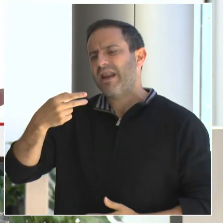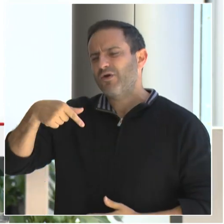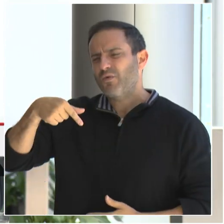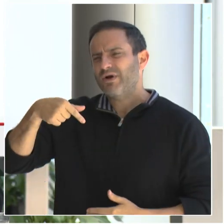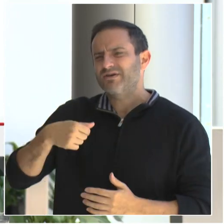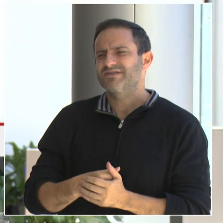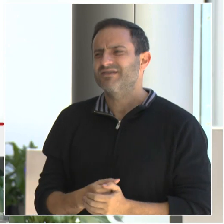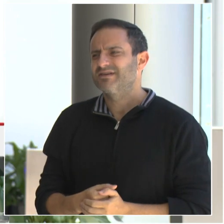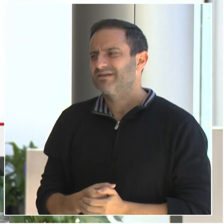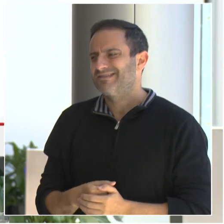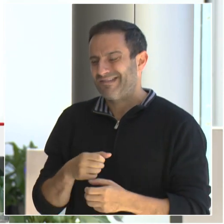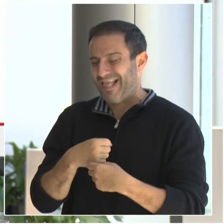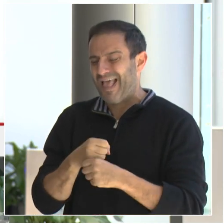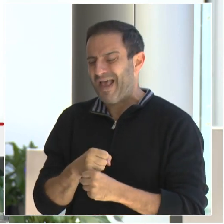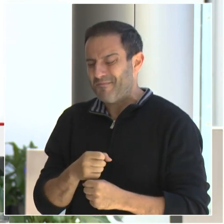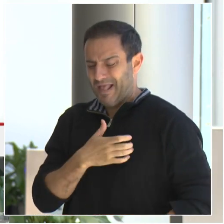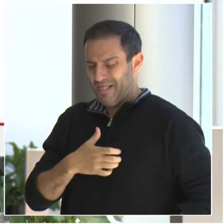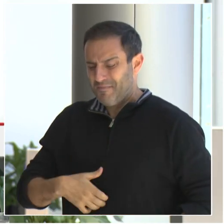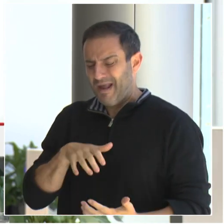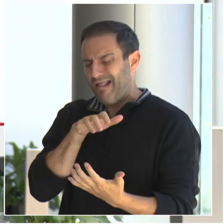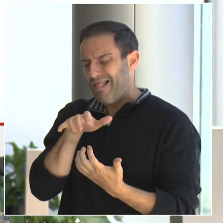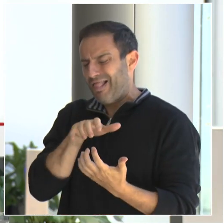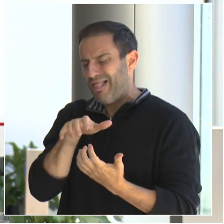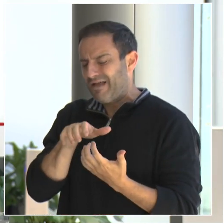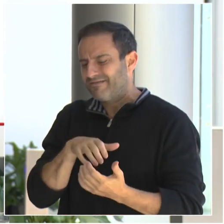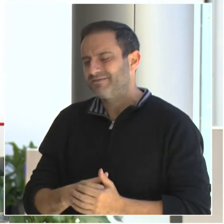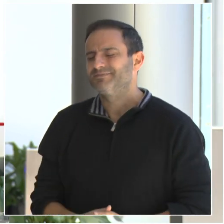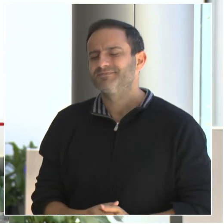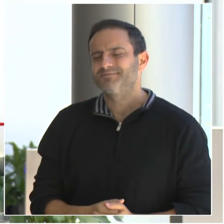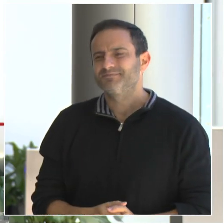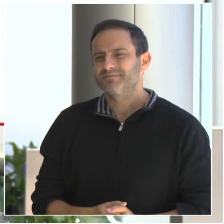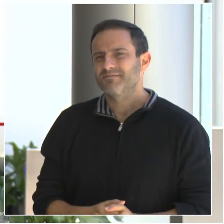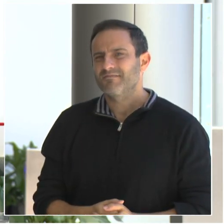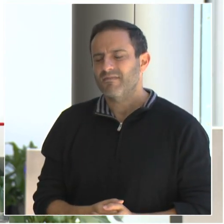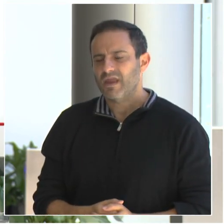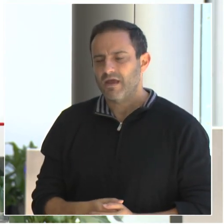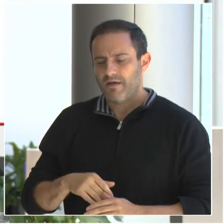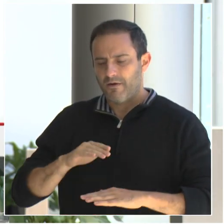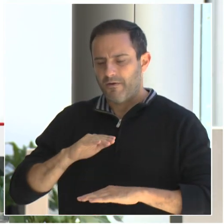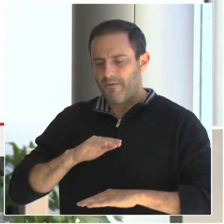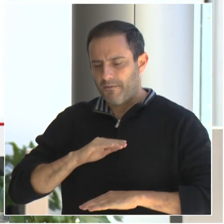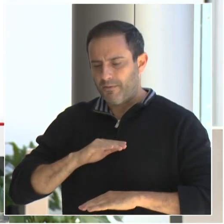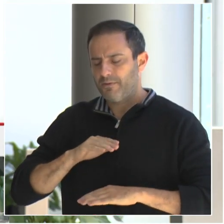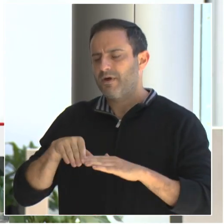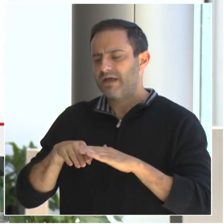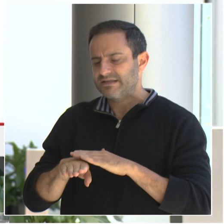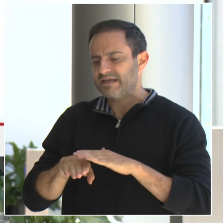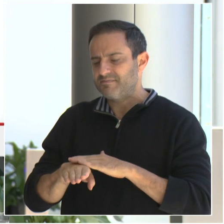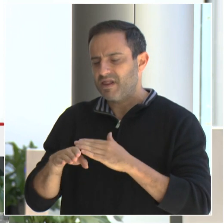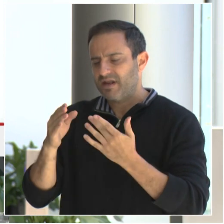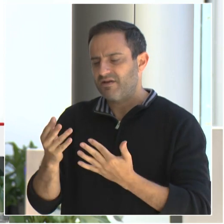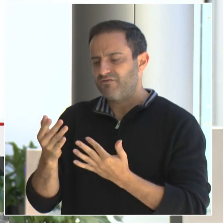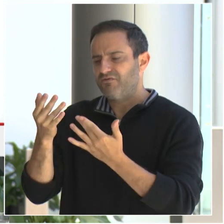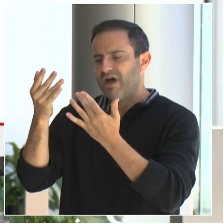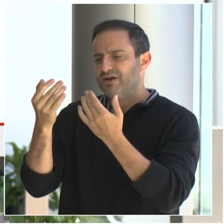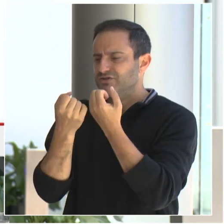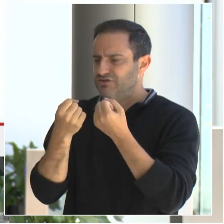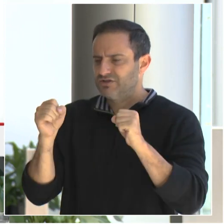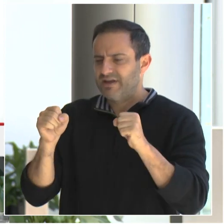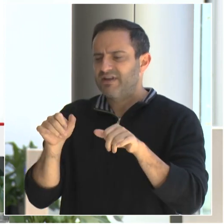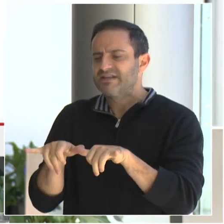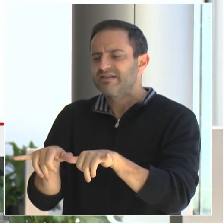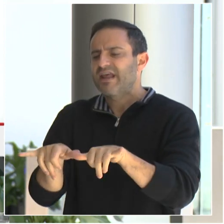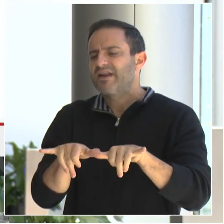made the mayor laugh at that one, okay, and meets current accessibility and fire and life safety